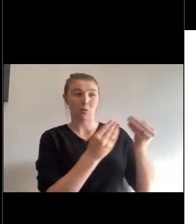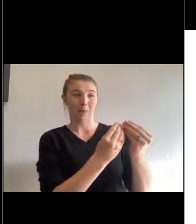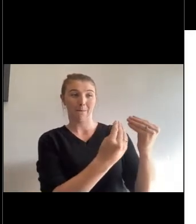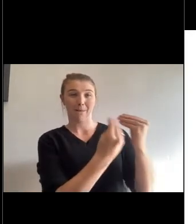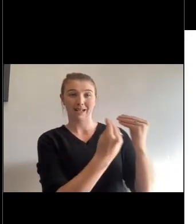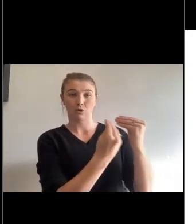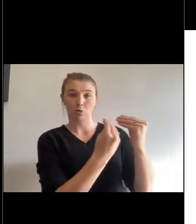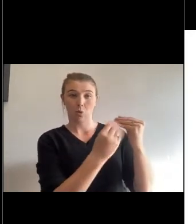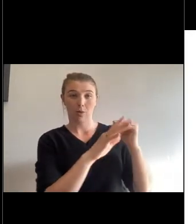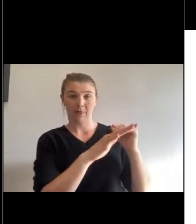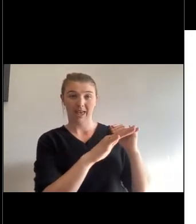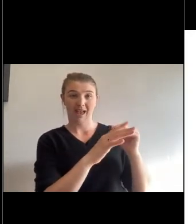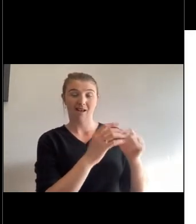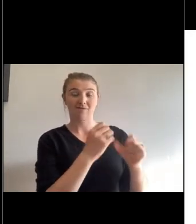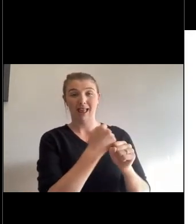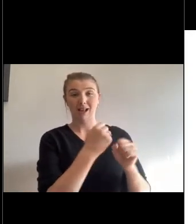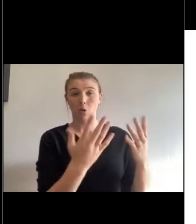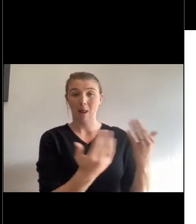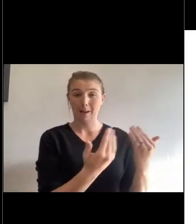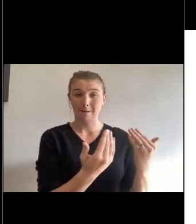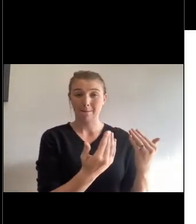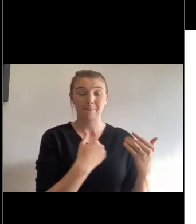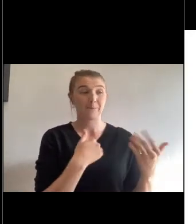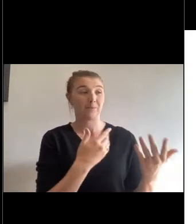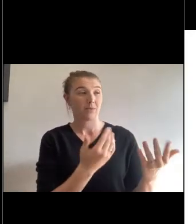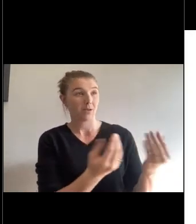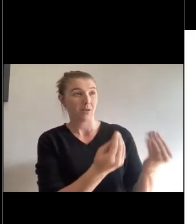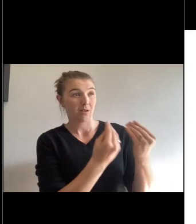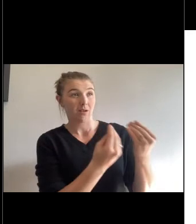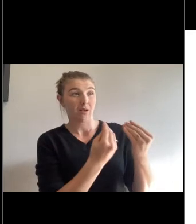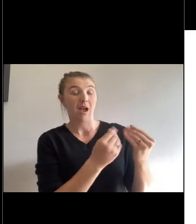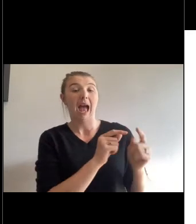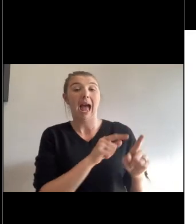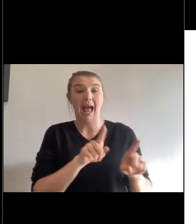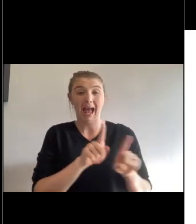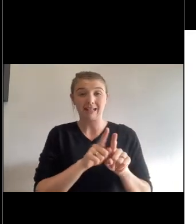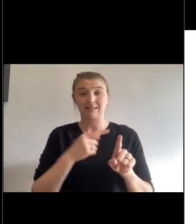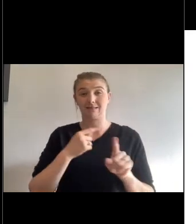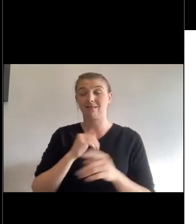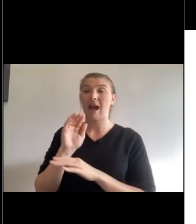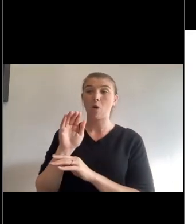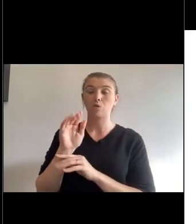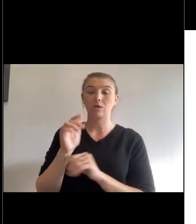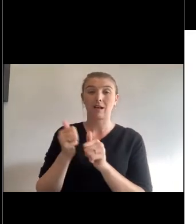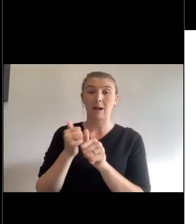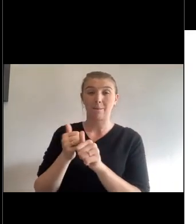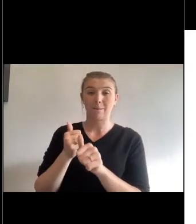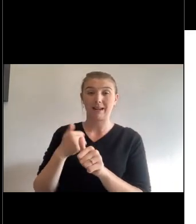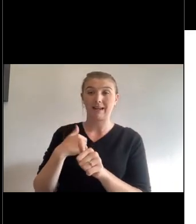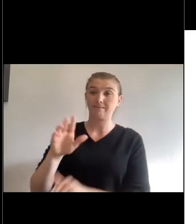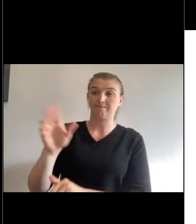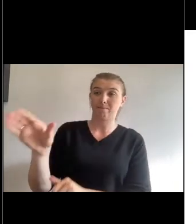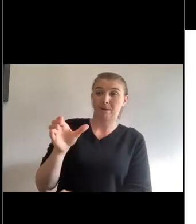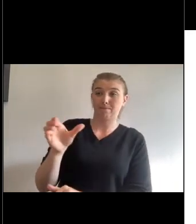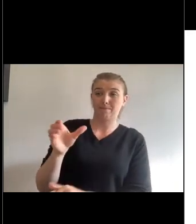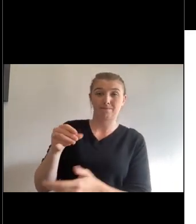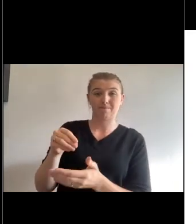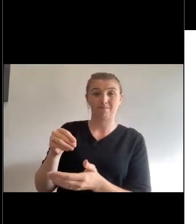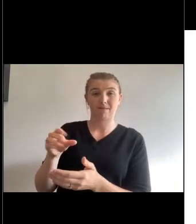Wellcome. I also went outside the company and actually personally hired somebody as